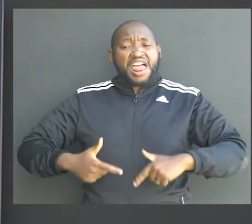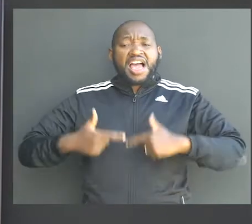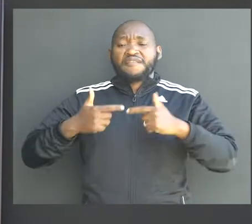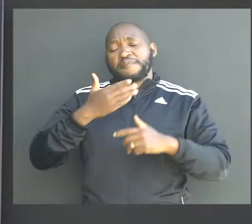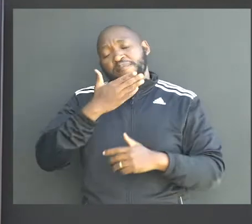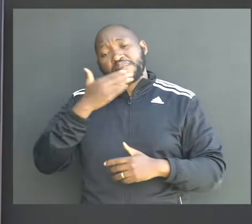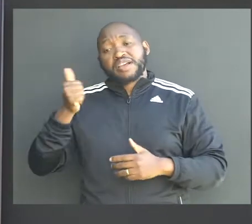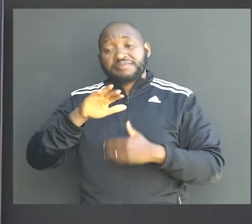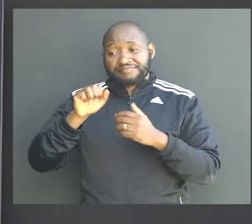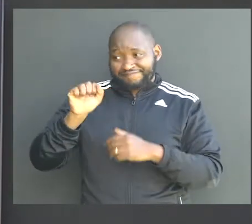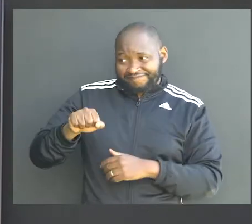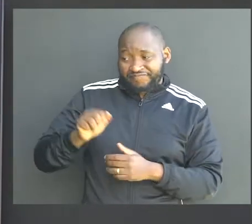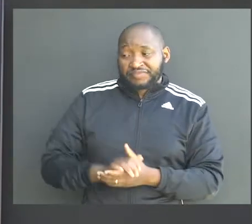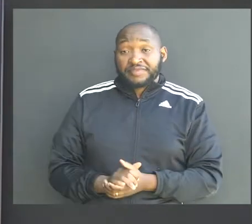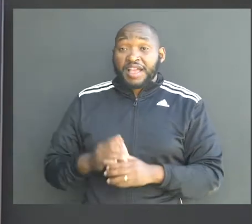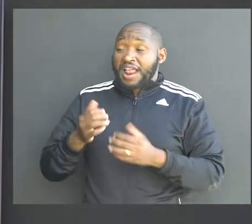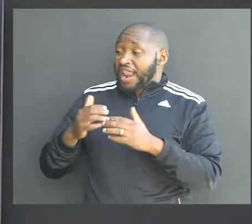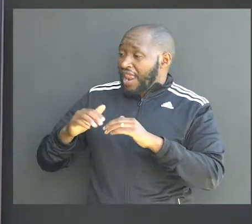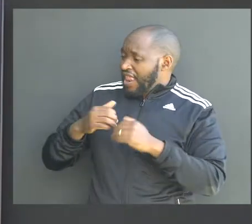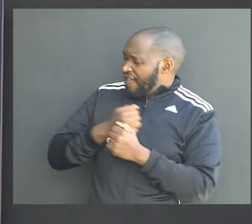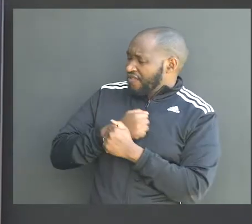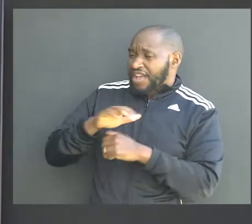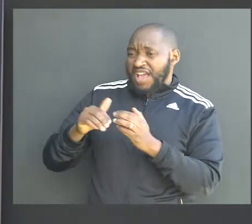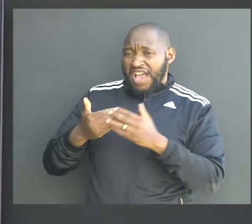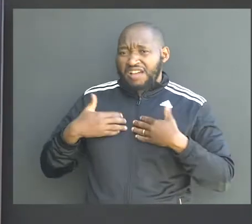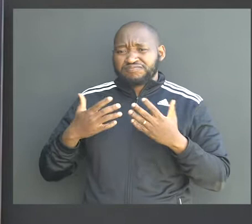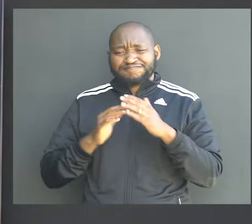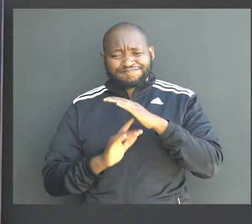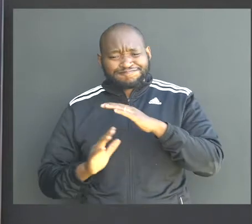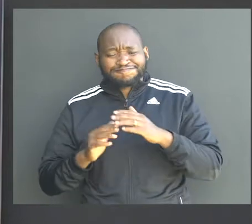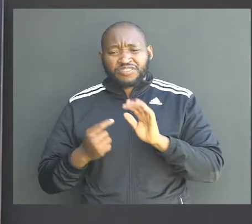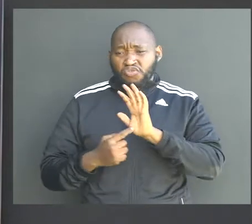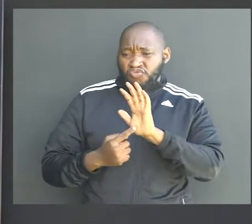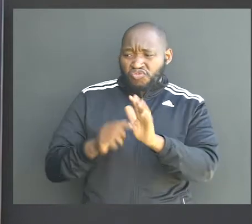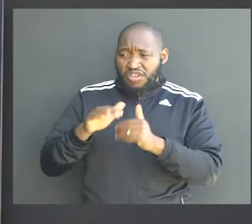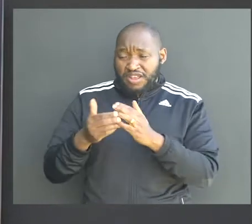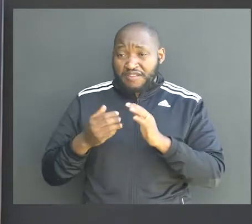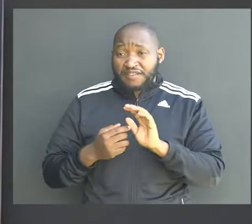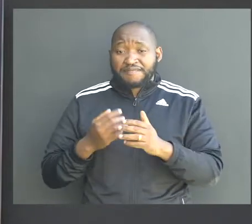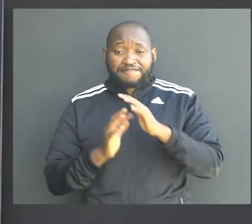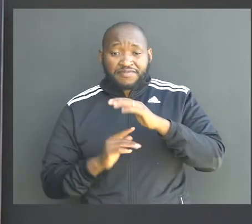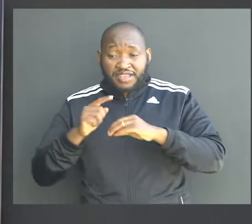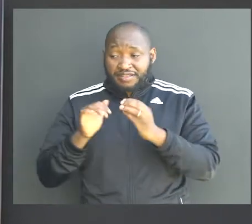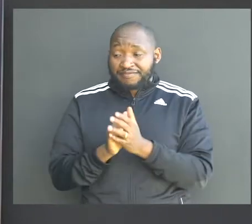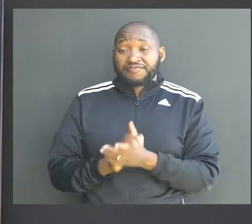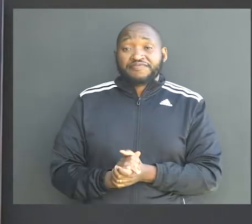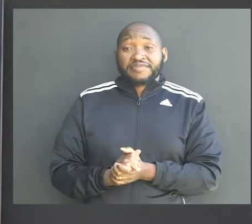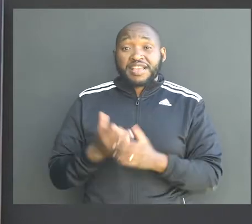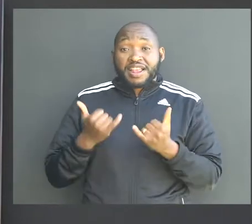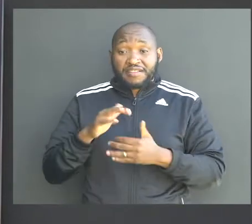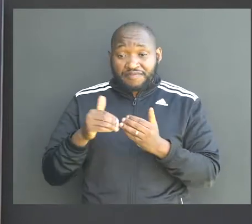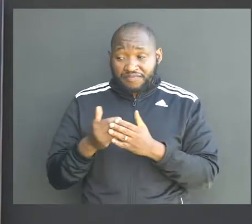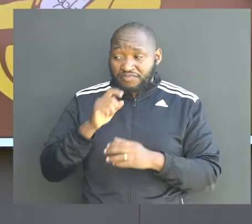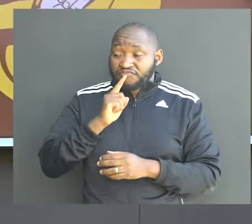make their lives better. I love that. Yeah. I love the inclusivity. I love how you guys are doing so much and going the extra mile and ensuring that people actually know that they are